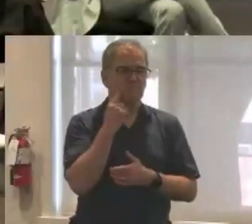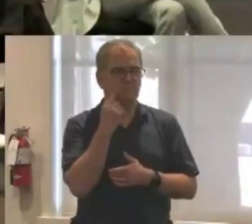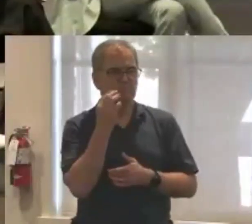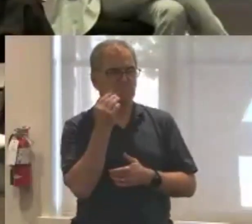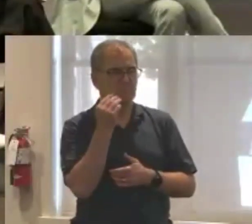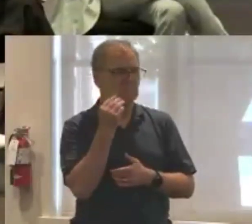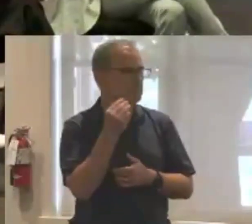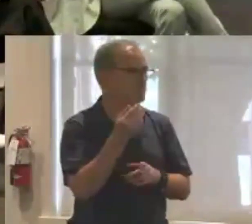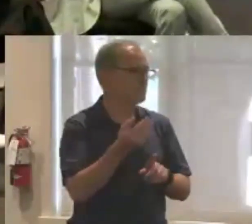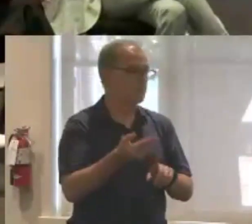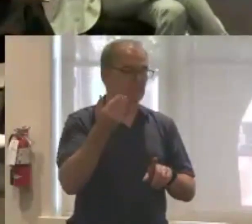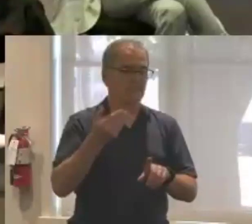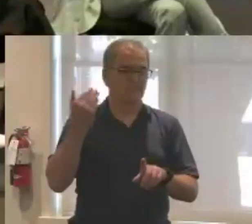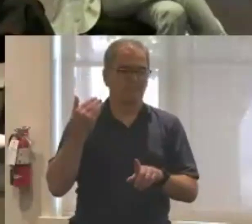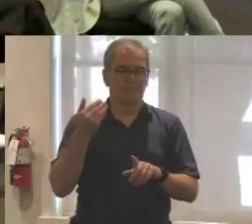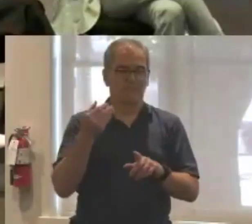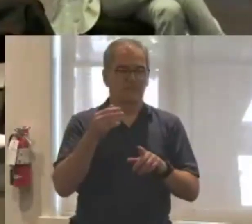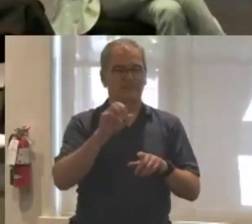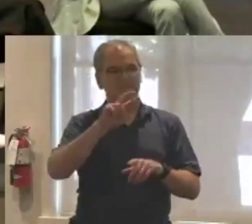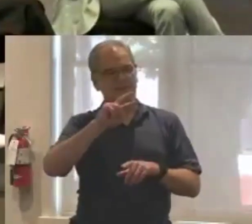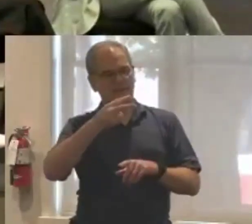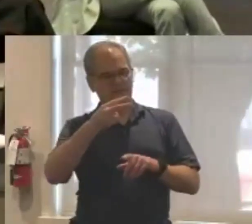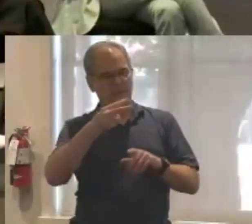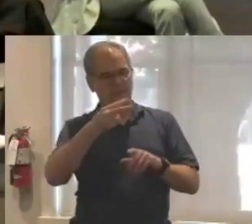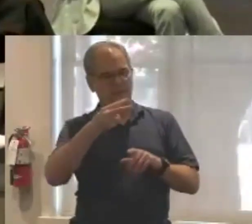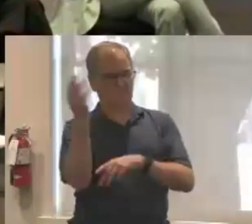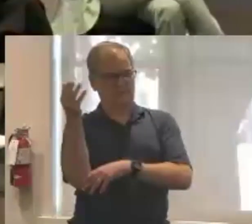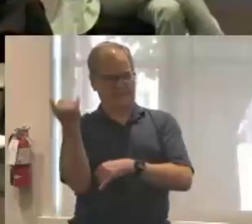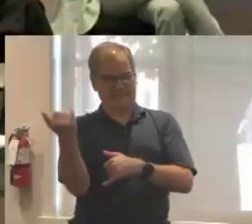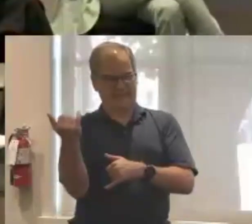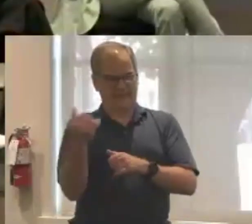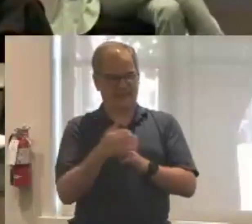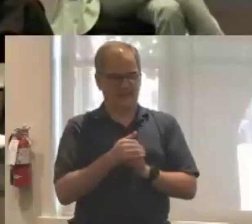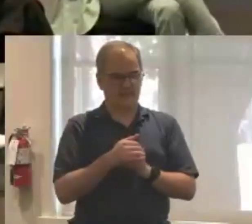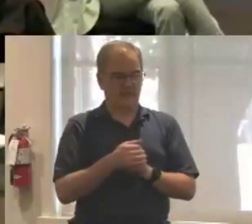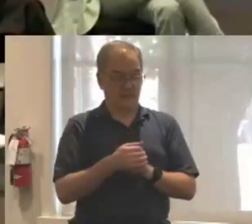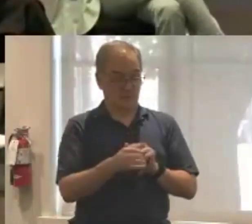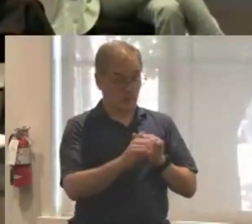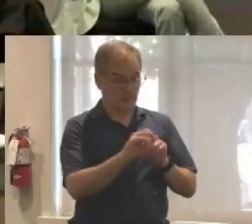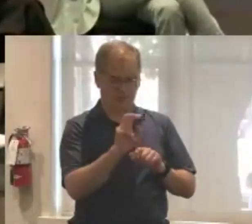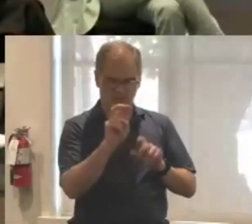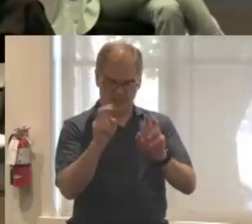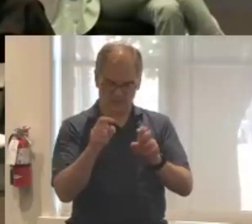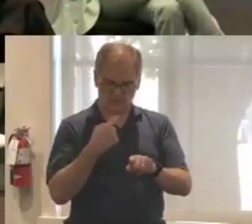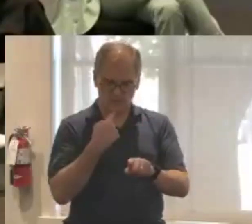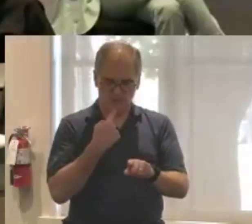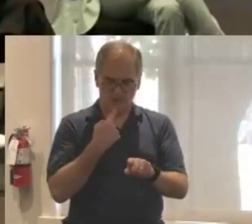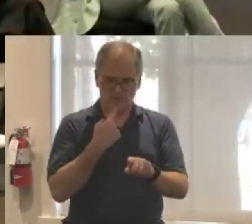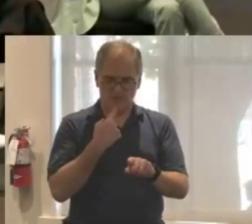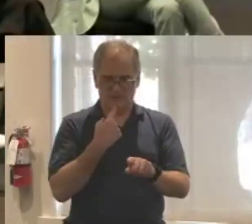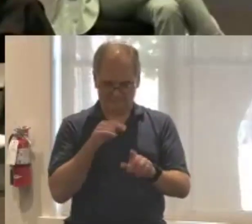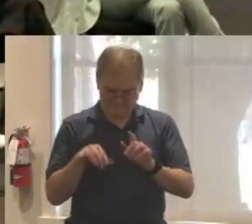session two of identifying an issue, then being frustrated about it, finally accepting it,